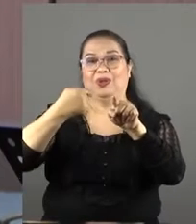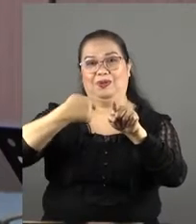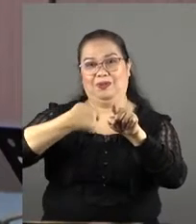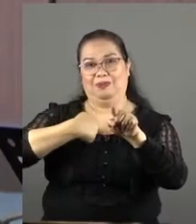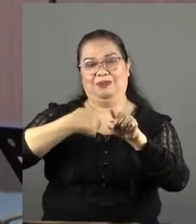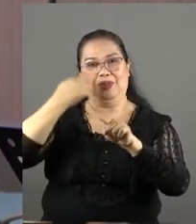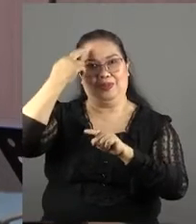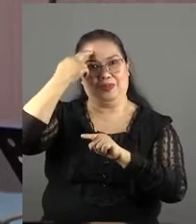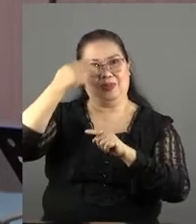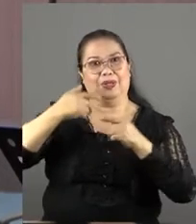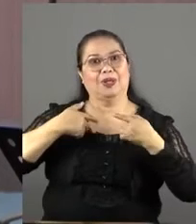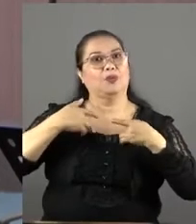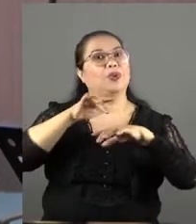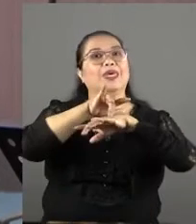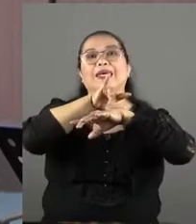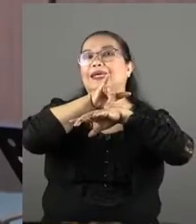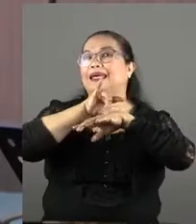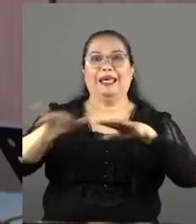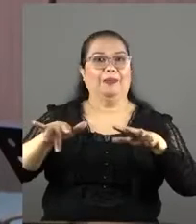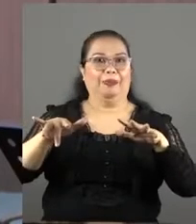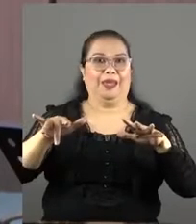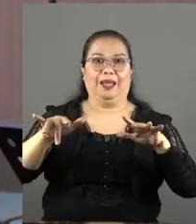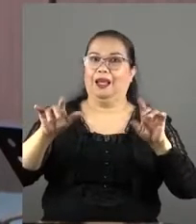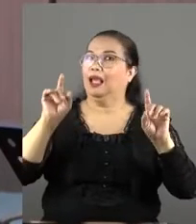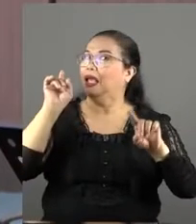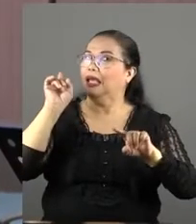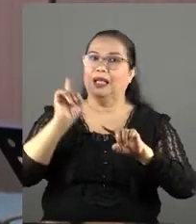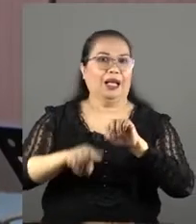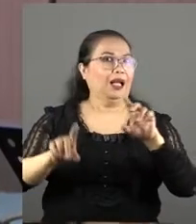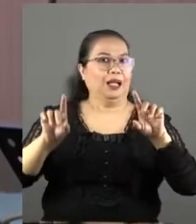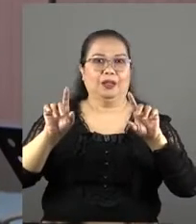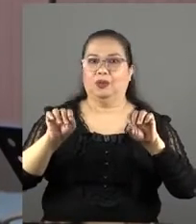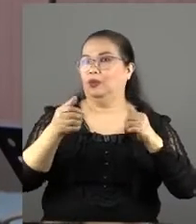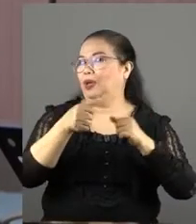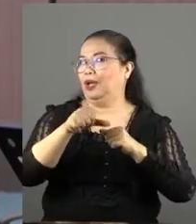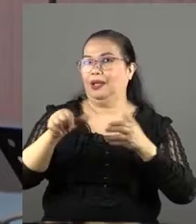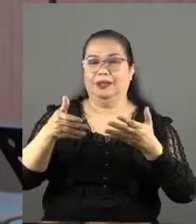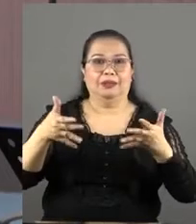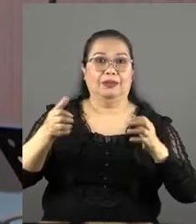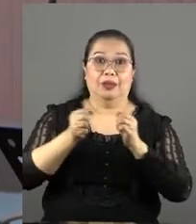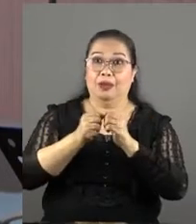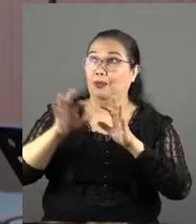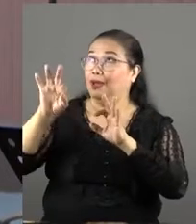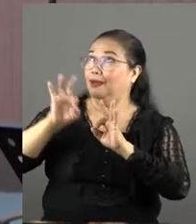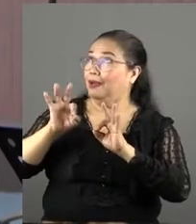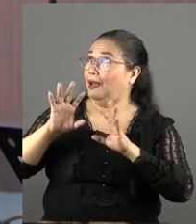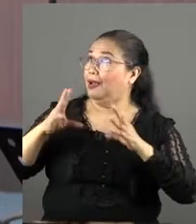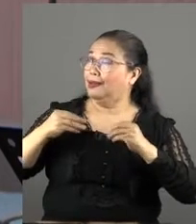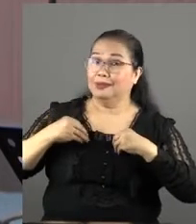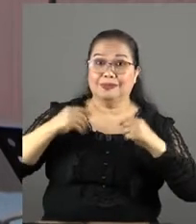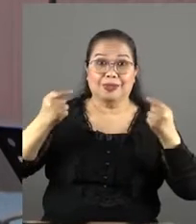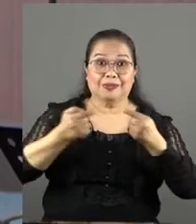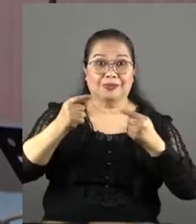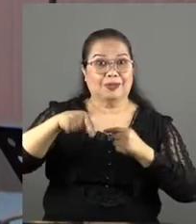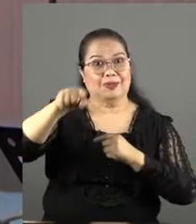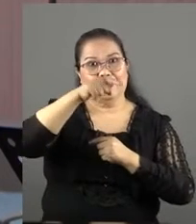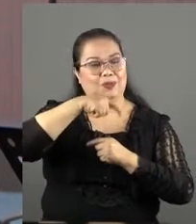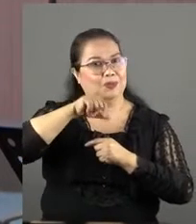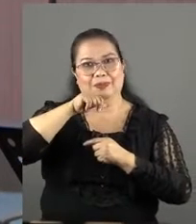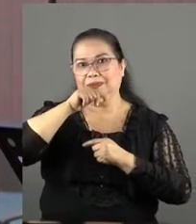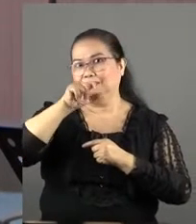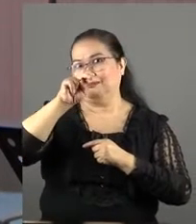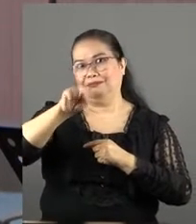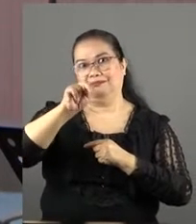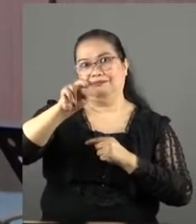our bankruptcy. You see, friends, without a right fear of God and recognition of sin, we would never see the need to